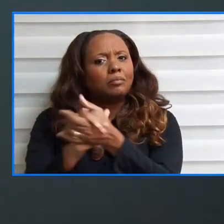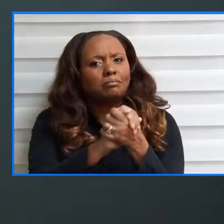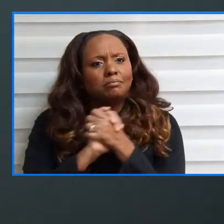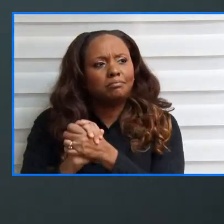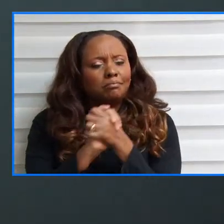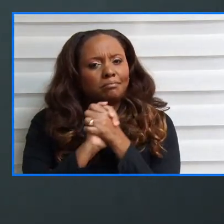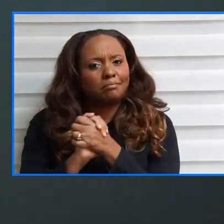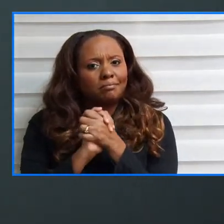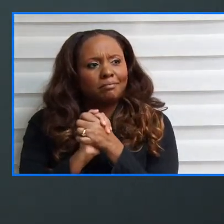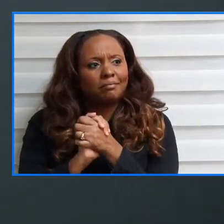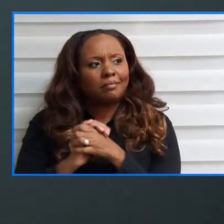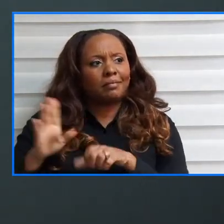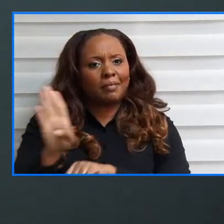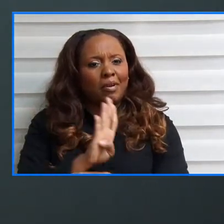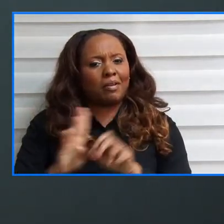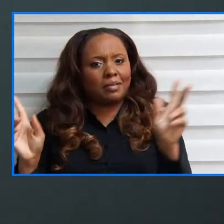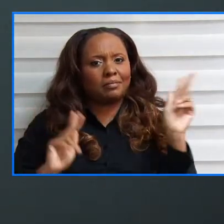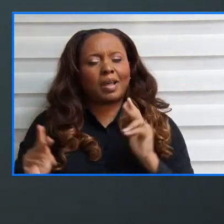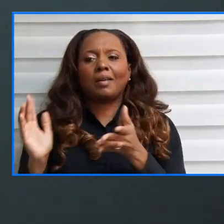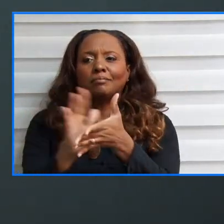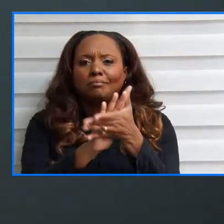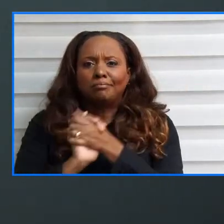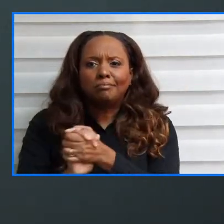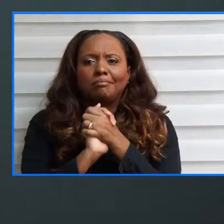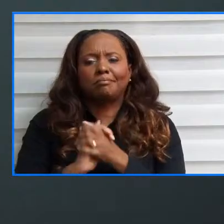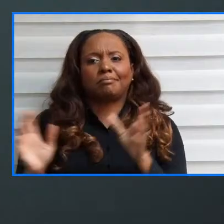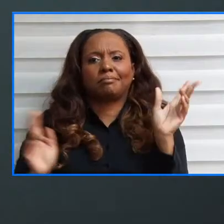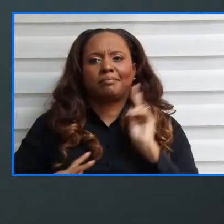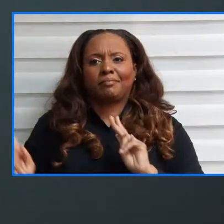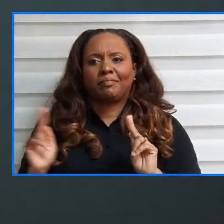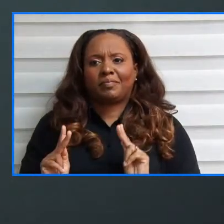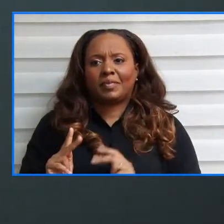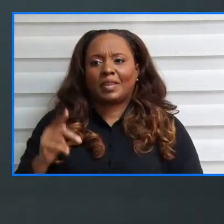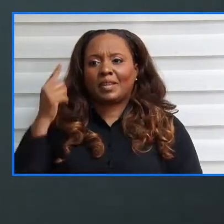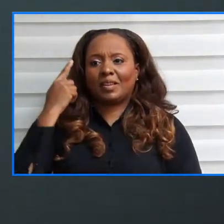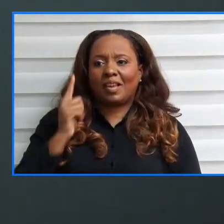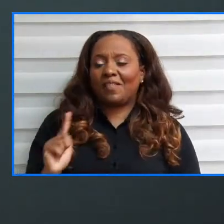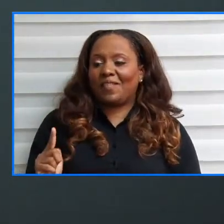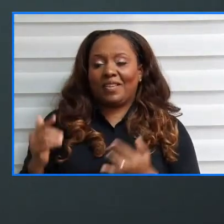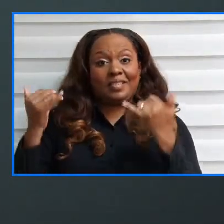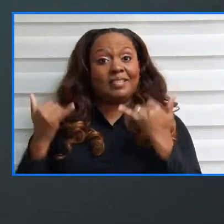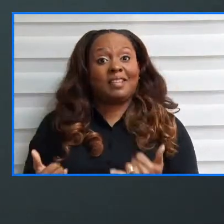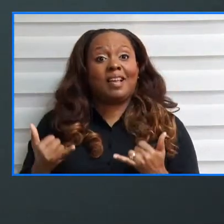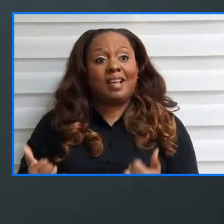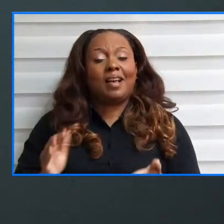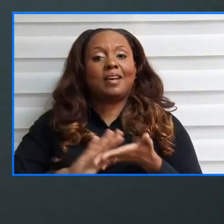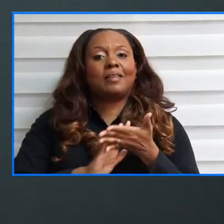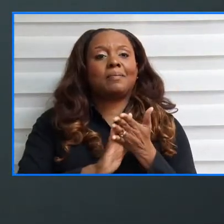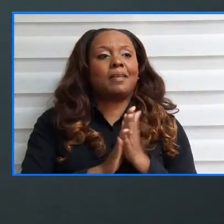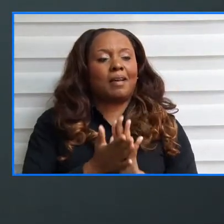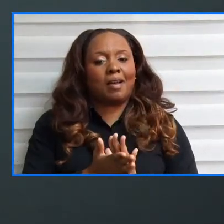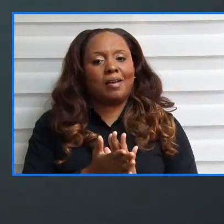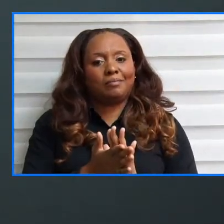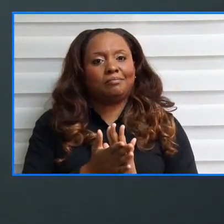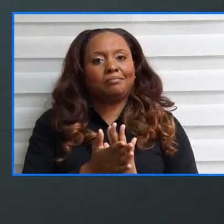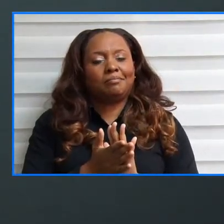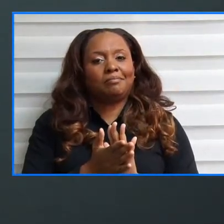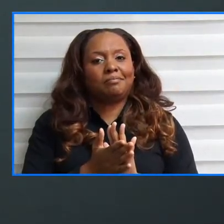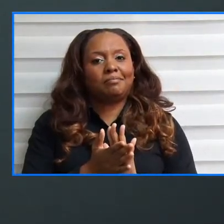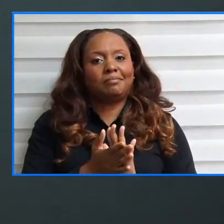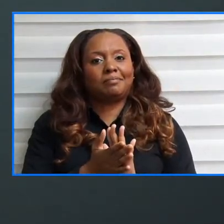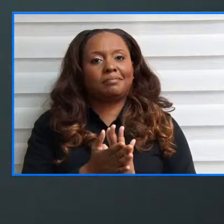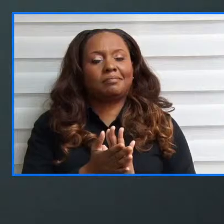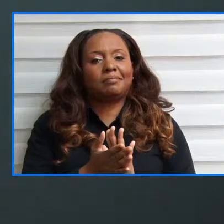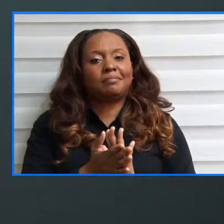people of Barbados for successfully navigating the country's transition